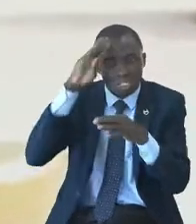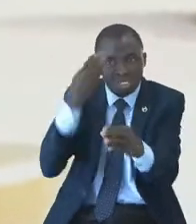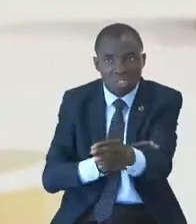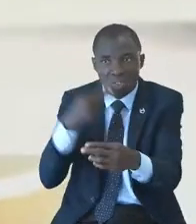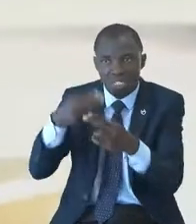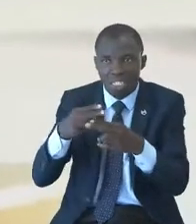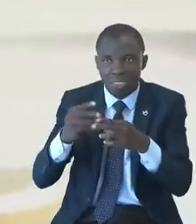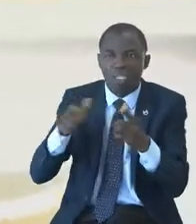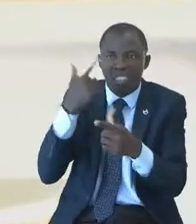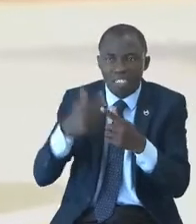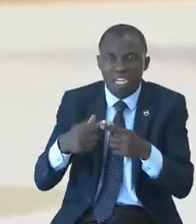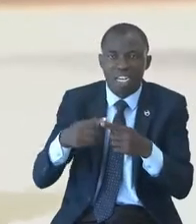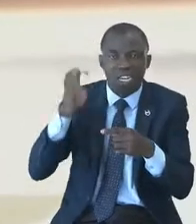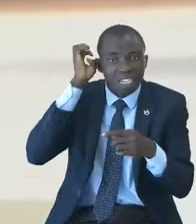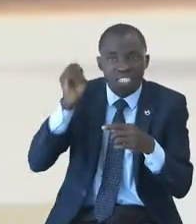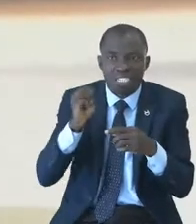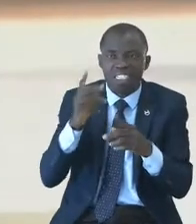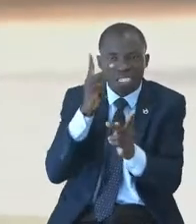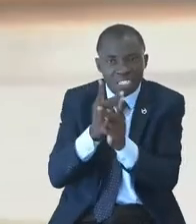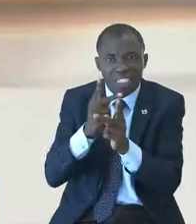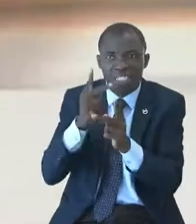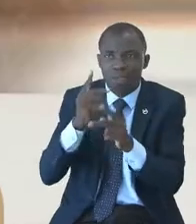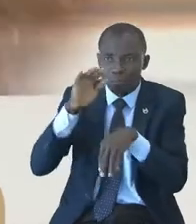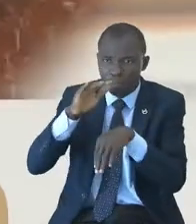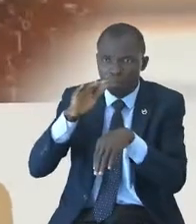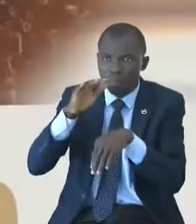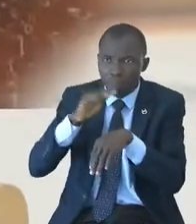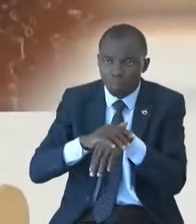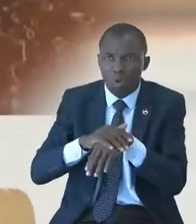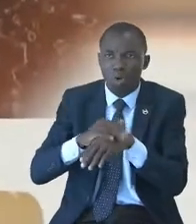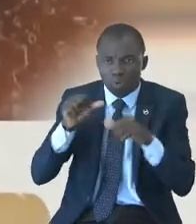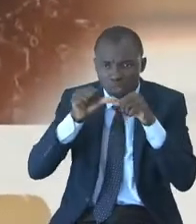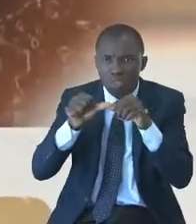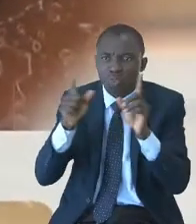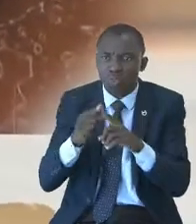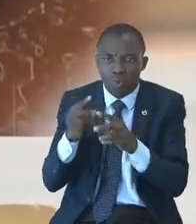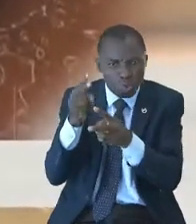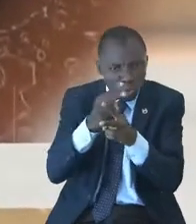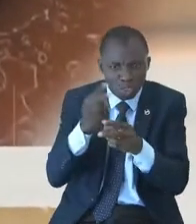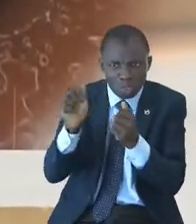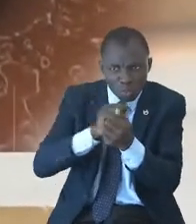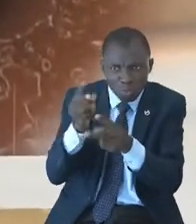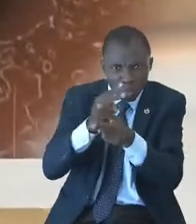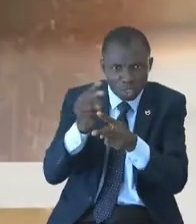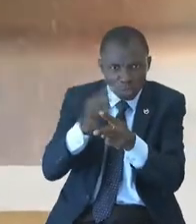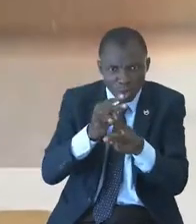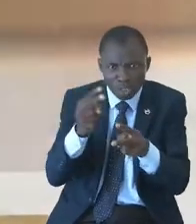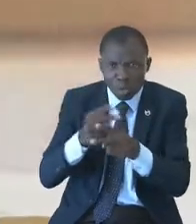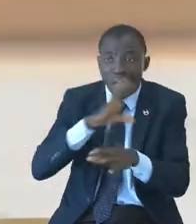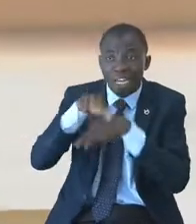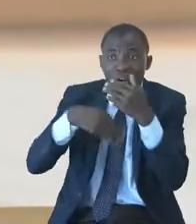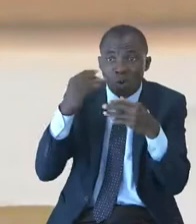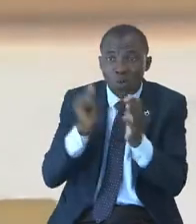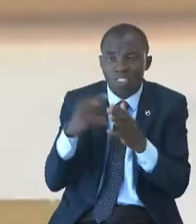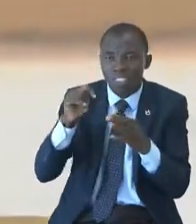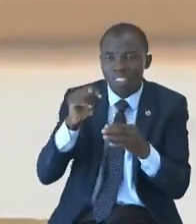I keep on washing the place. I saw that the place has dried up. The water that is there dried up and the hole was closed. I